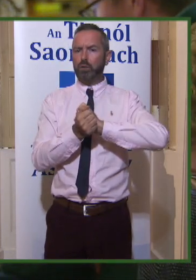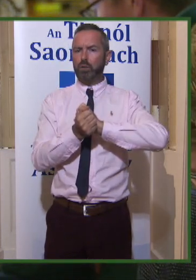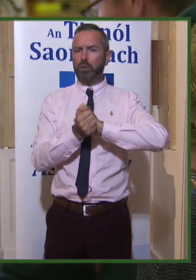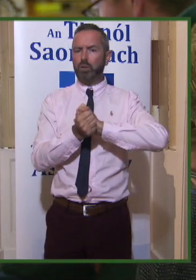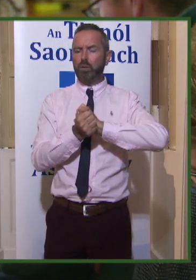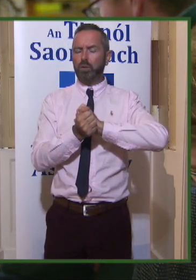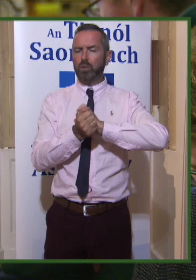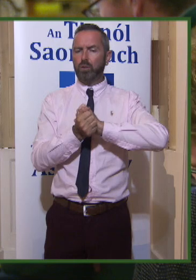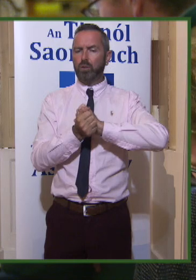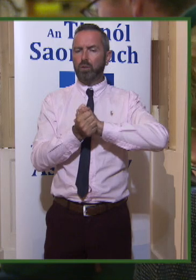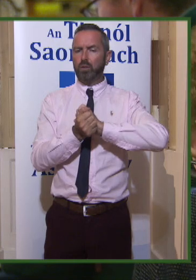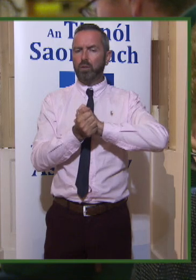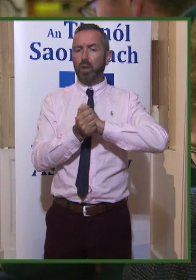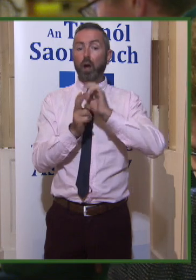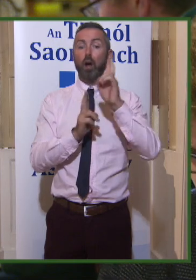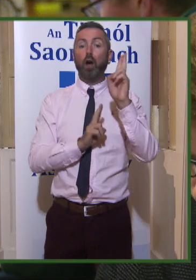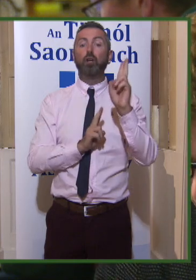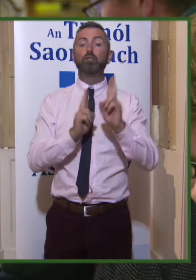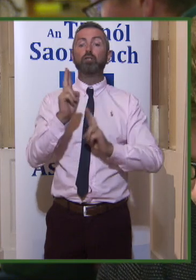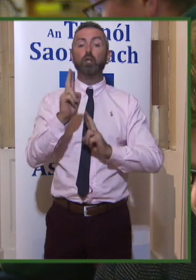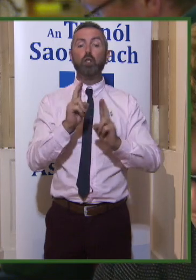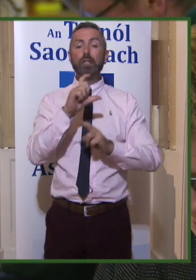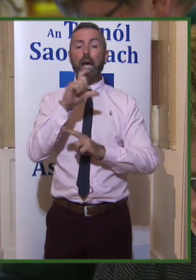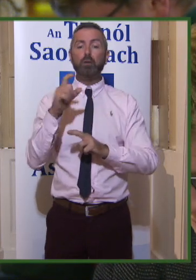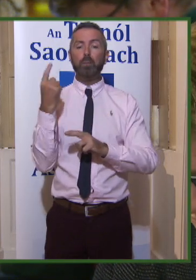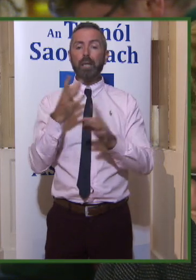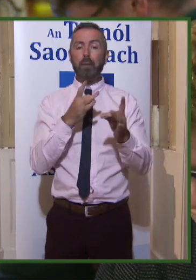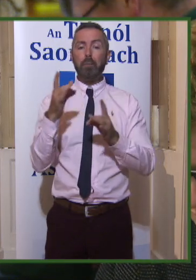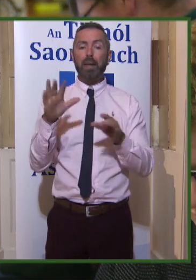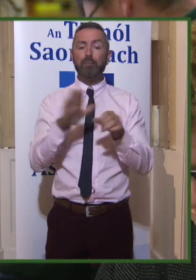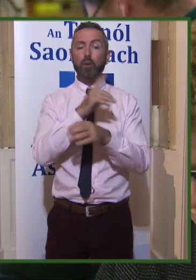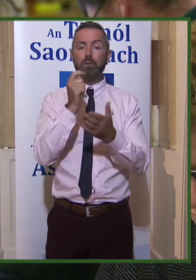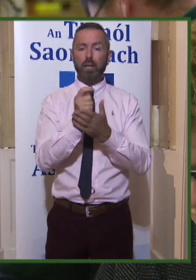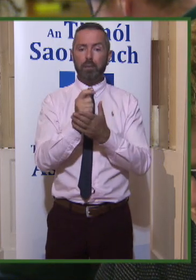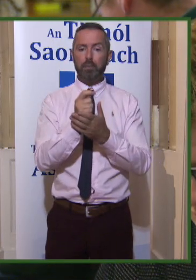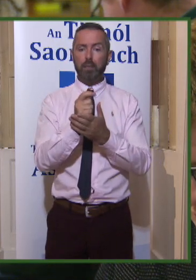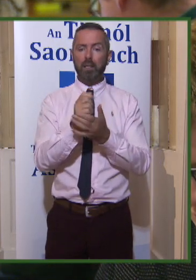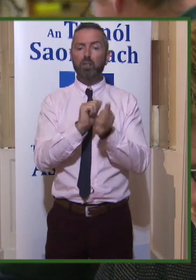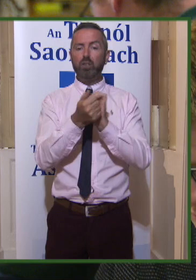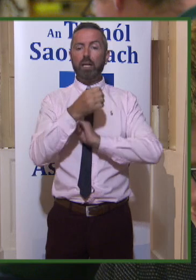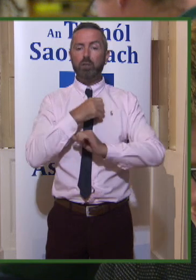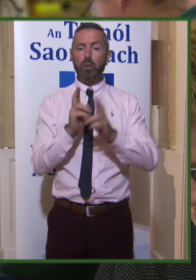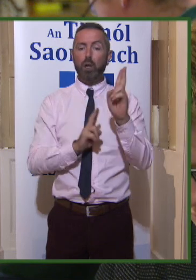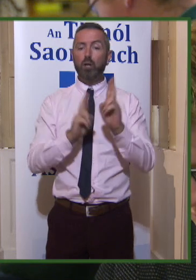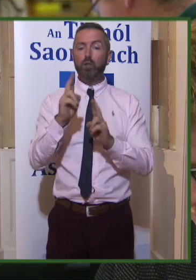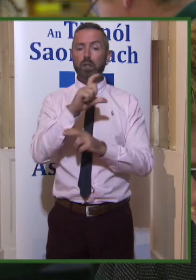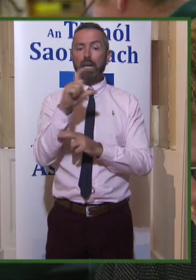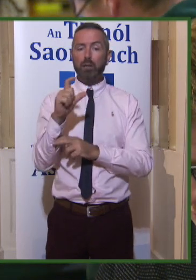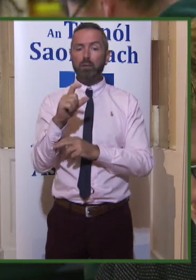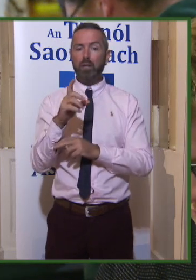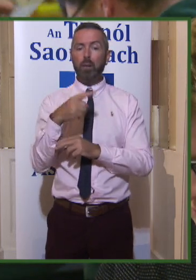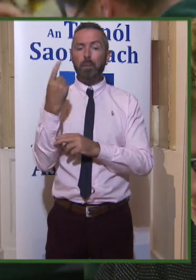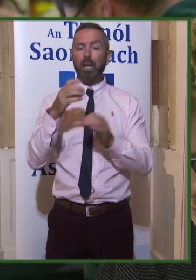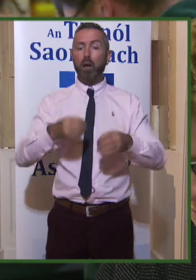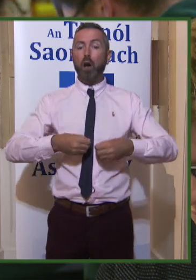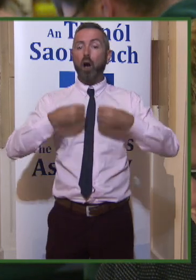instead of should councillors be made full-time, to should councillors be offered a full-time position